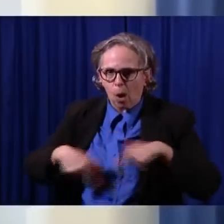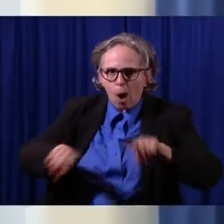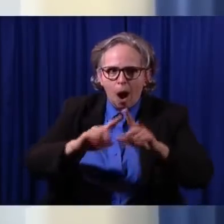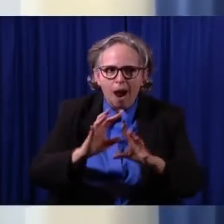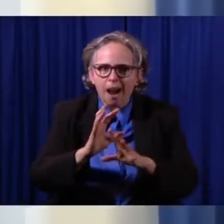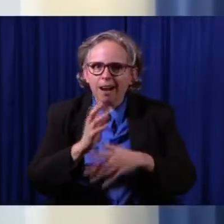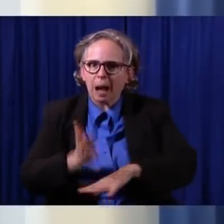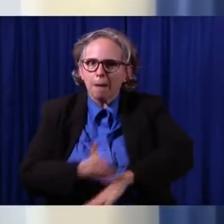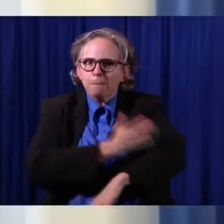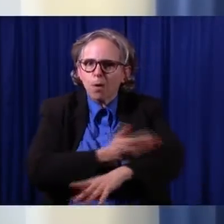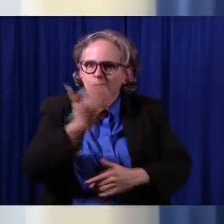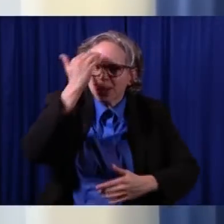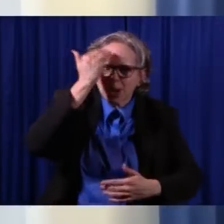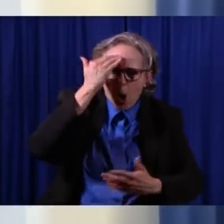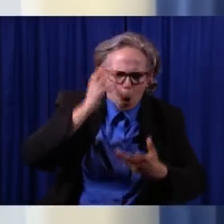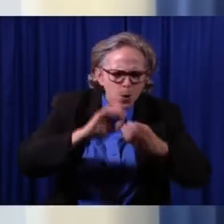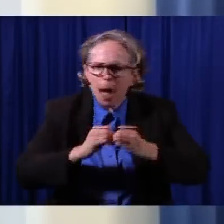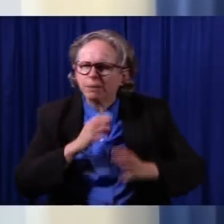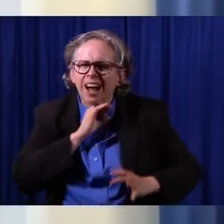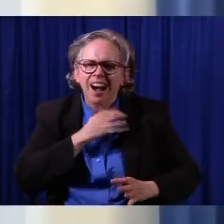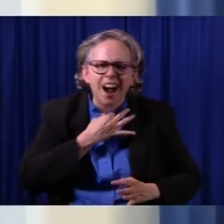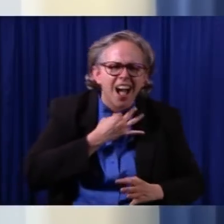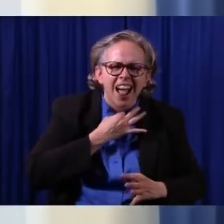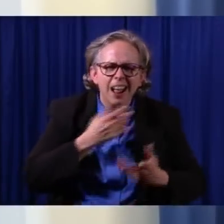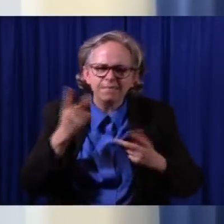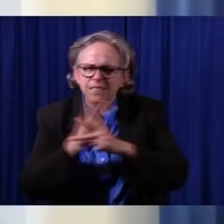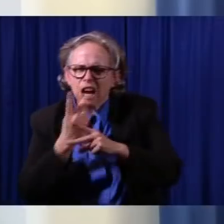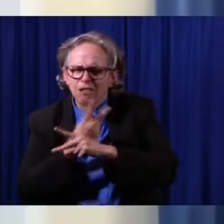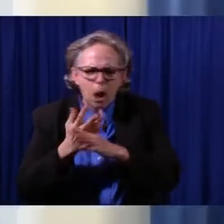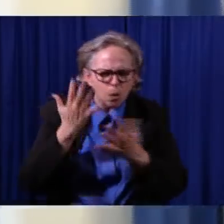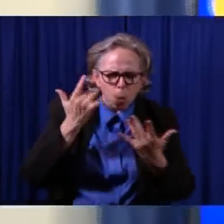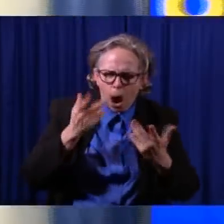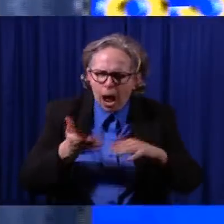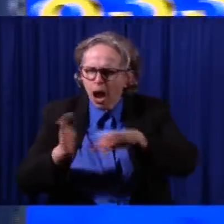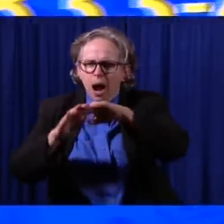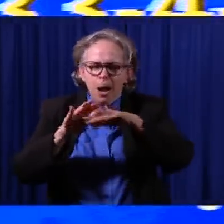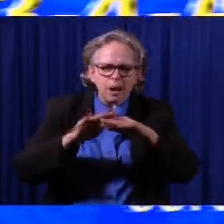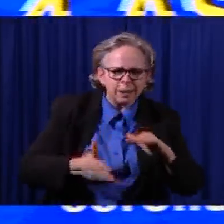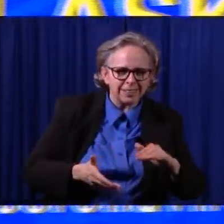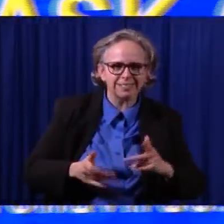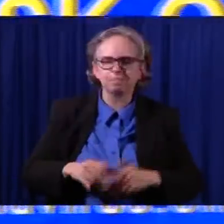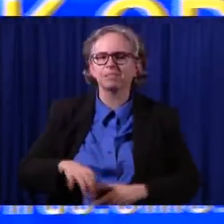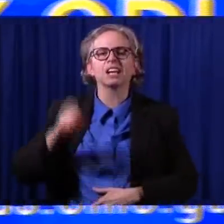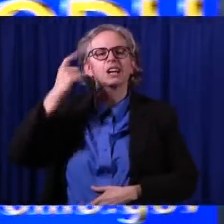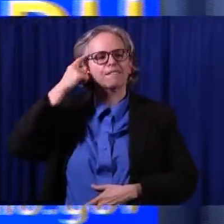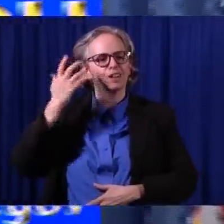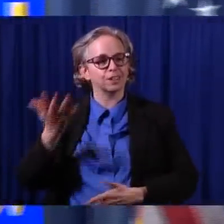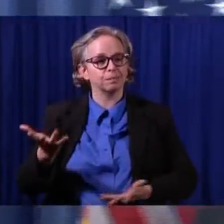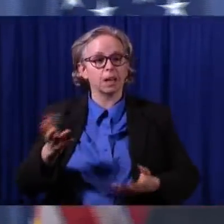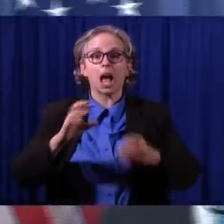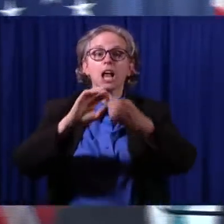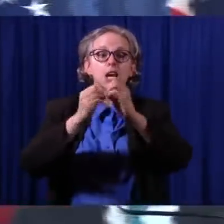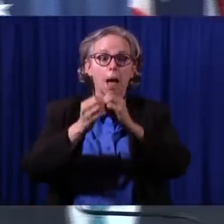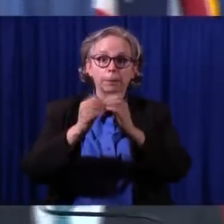that we don't usually use. Epidemiologists use them, but now we in the public do. And the numbers that we usually give every single day,